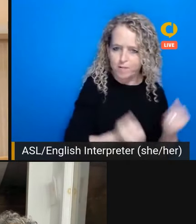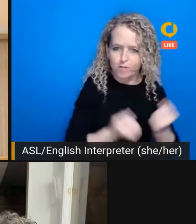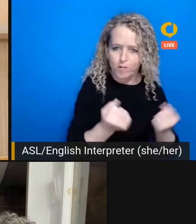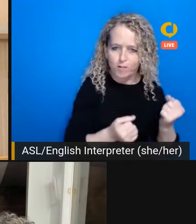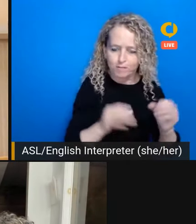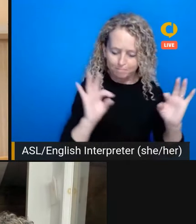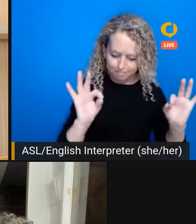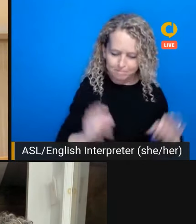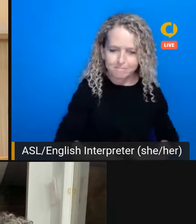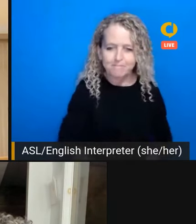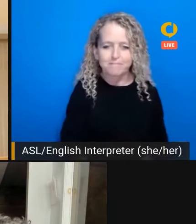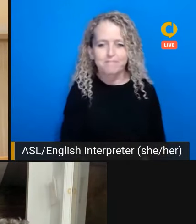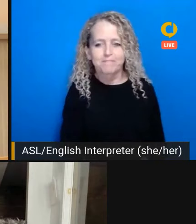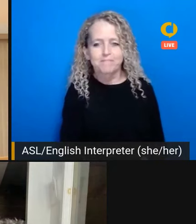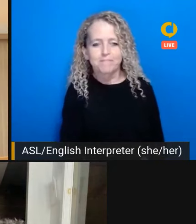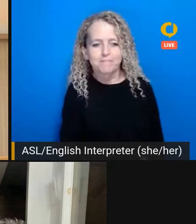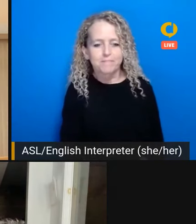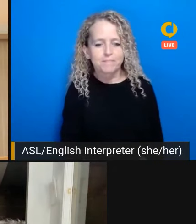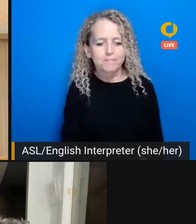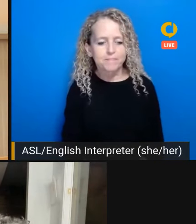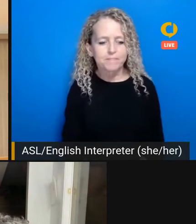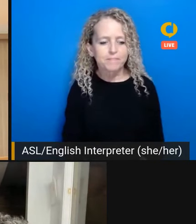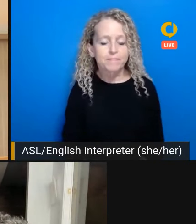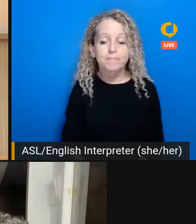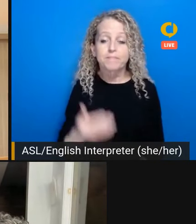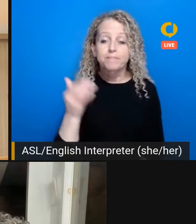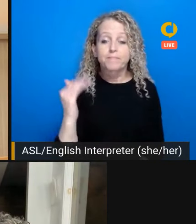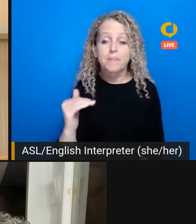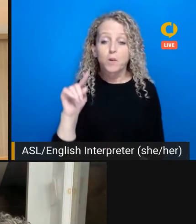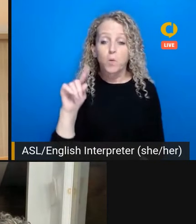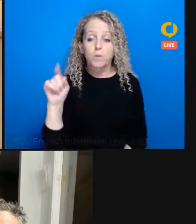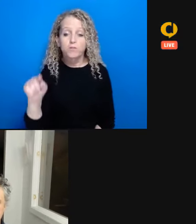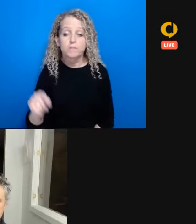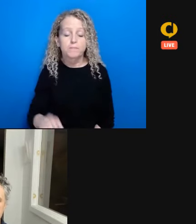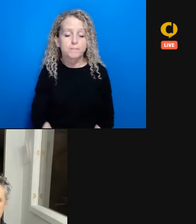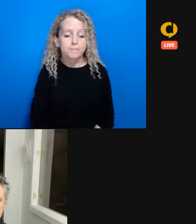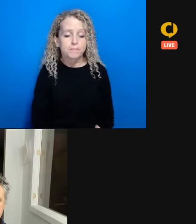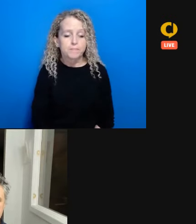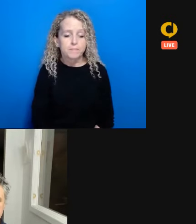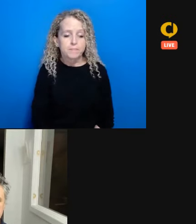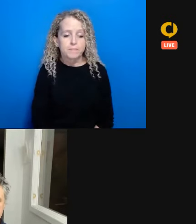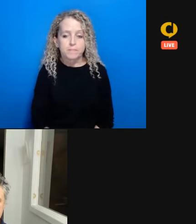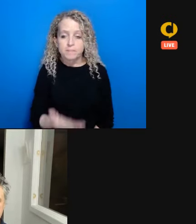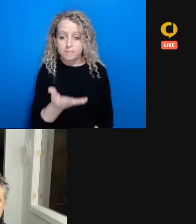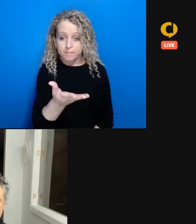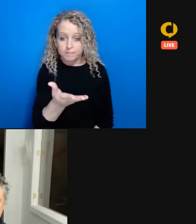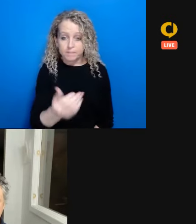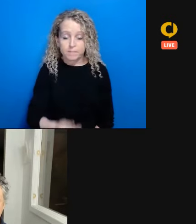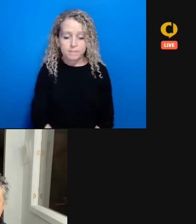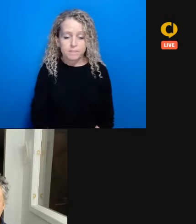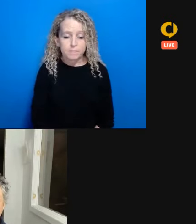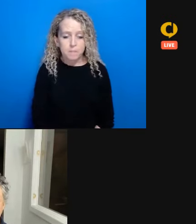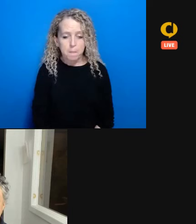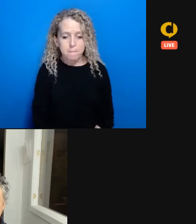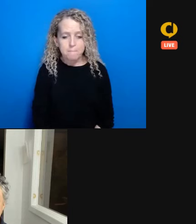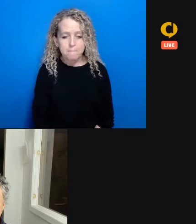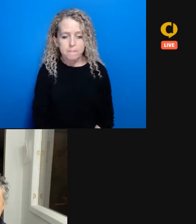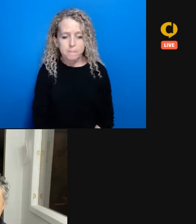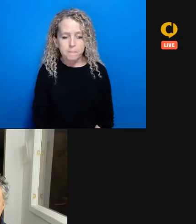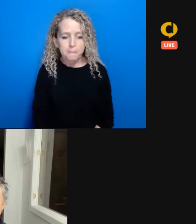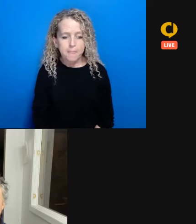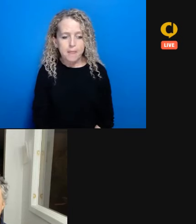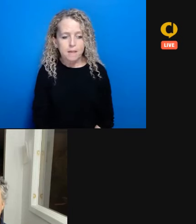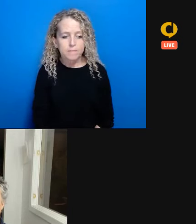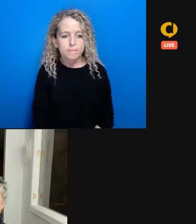We have another question here from Dana. Is it possible that we are seeing the rise of a new class, not just